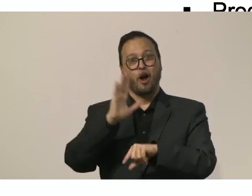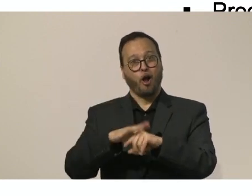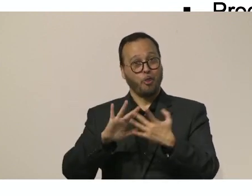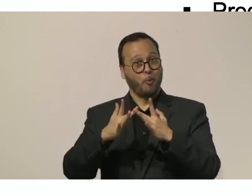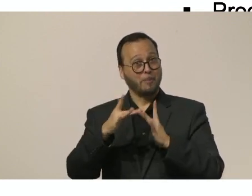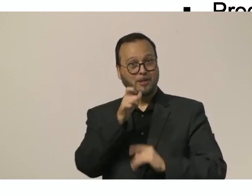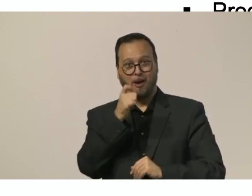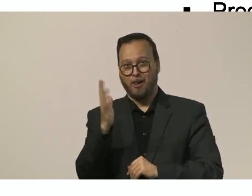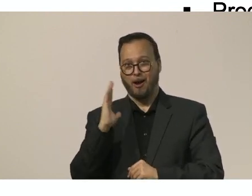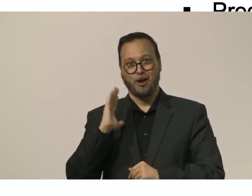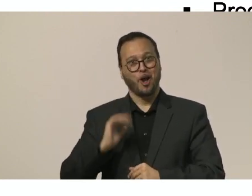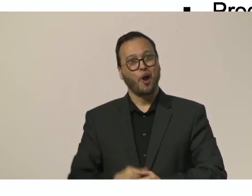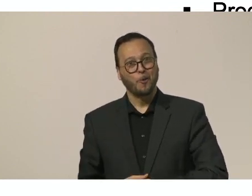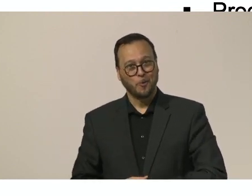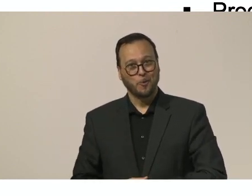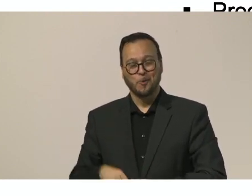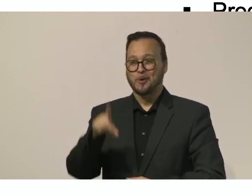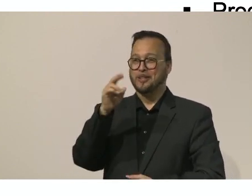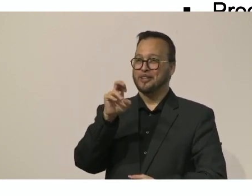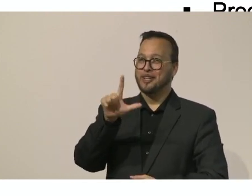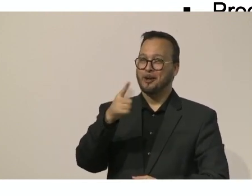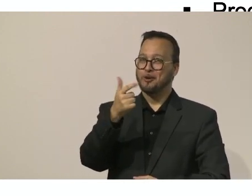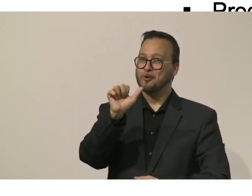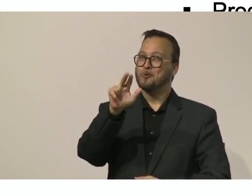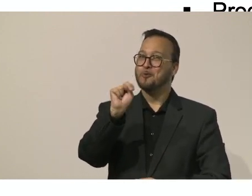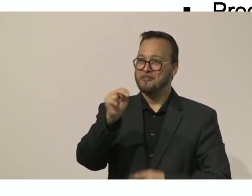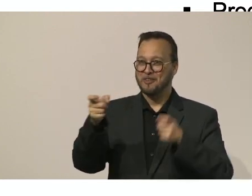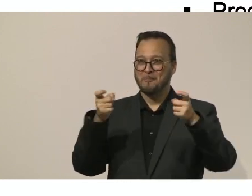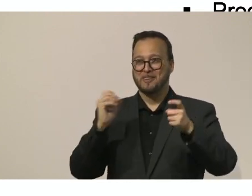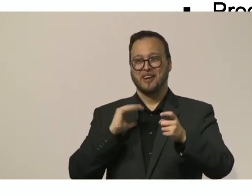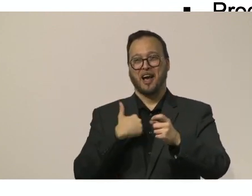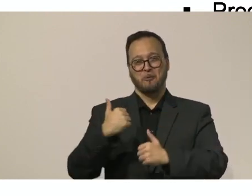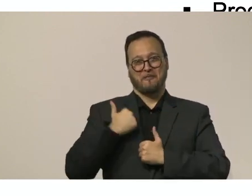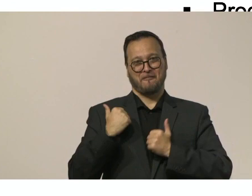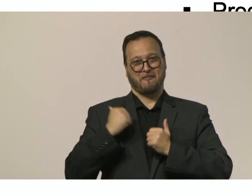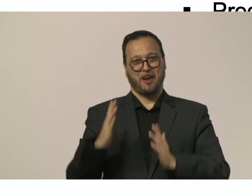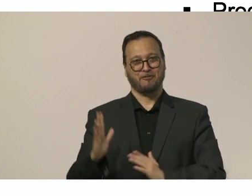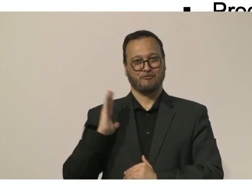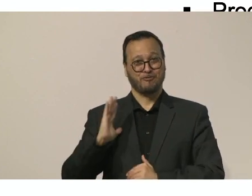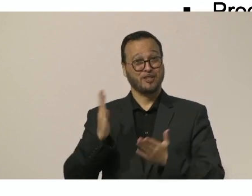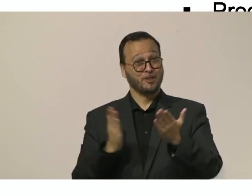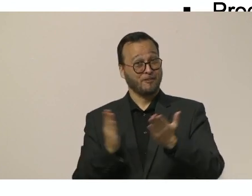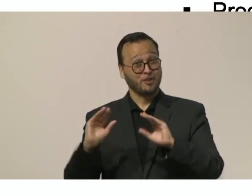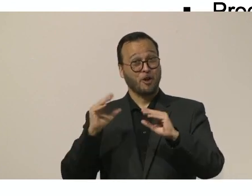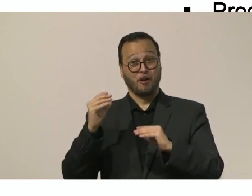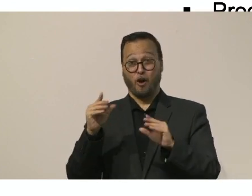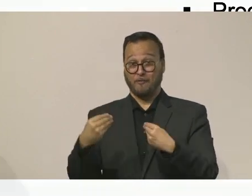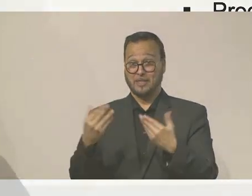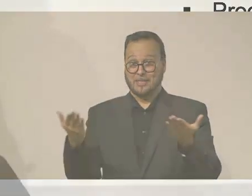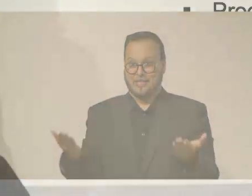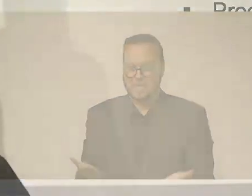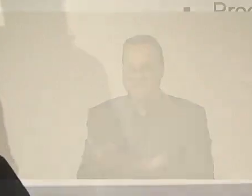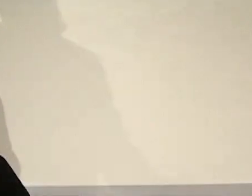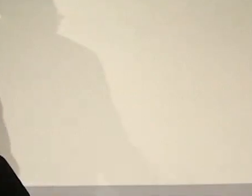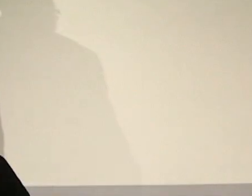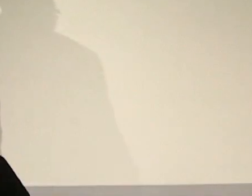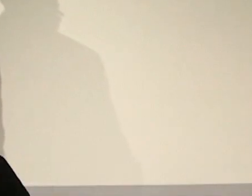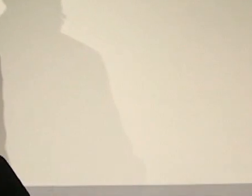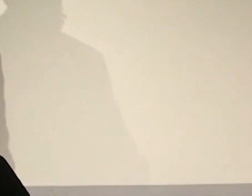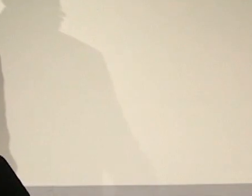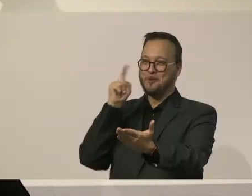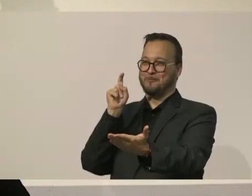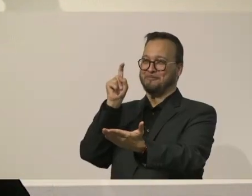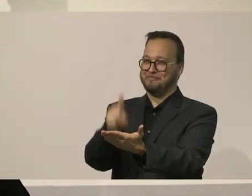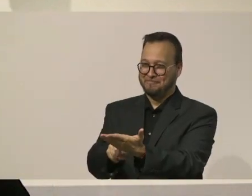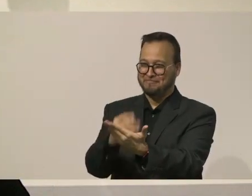ago. Daryl Griffin, who manages our Veteran Services office, is here, and I want to take this opportunity, Daryl, to thank